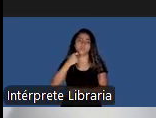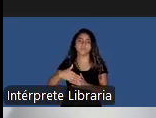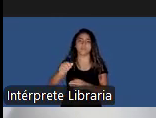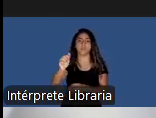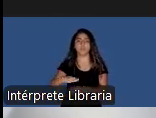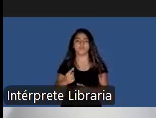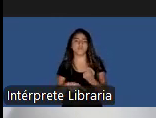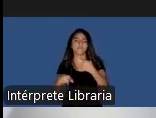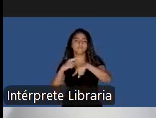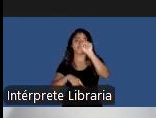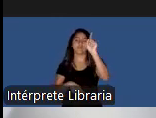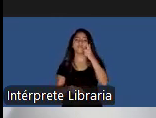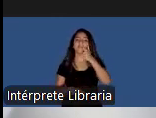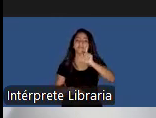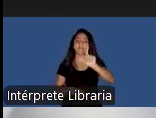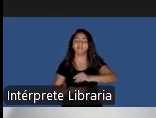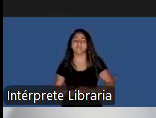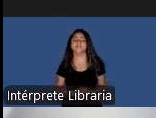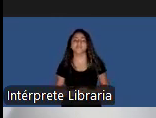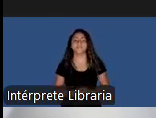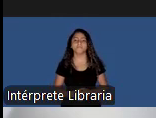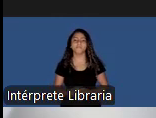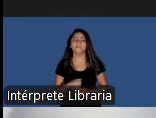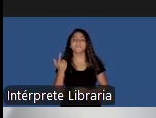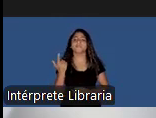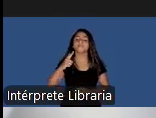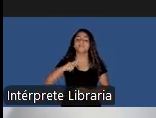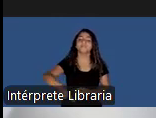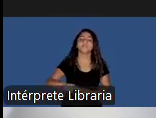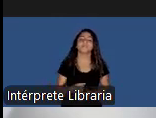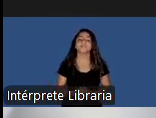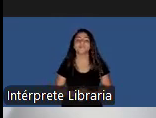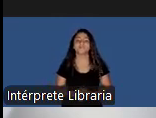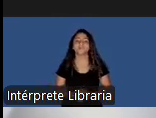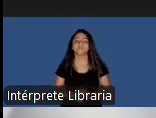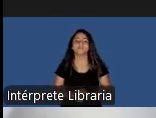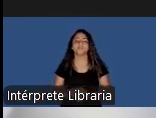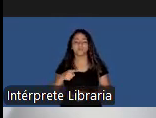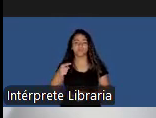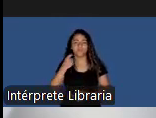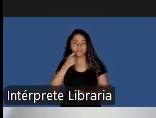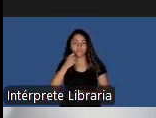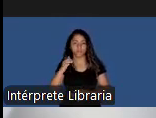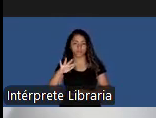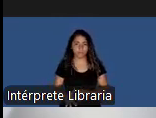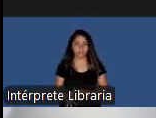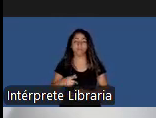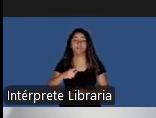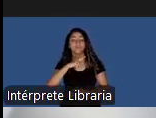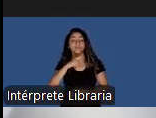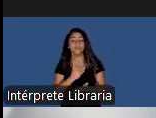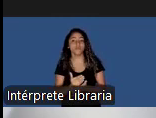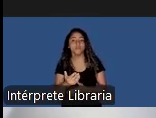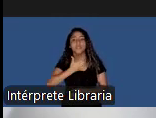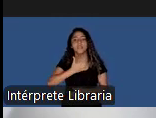for a successful Black Friday for both parties. Also, as I mentioned in my letter or our release, our Black